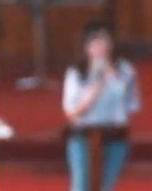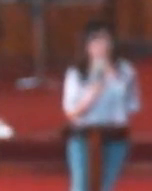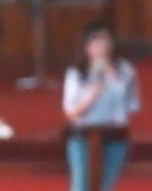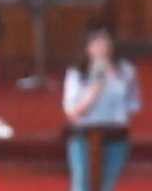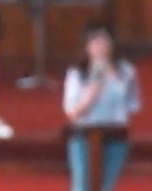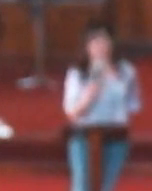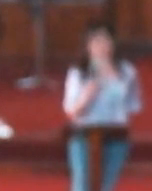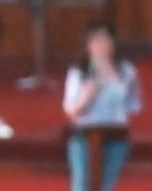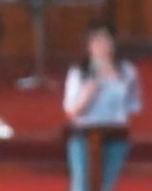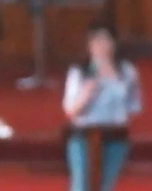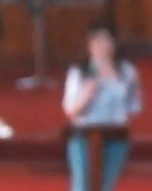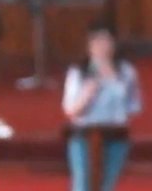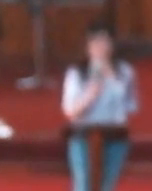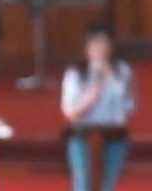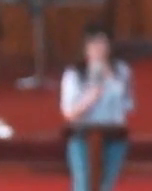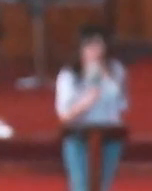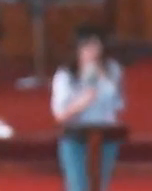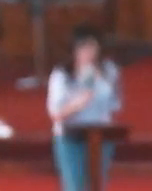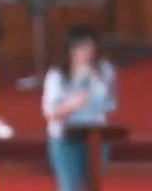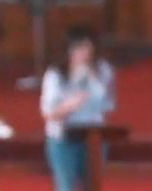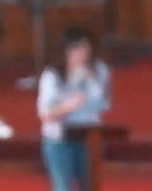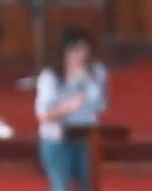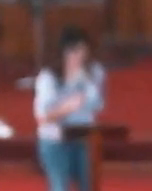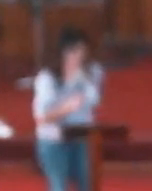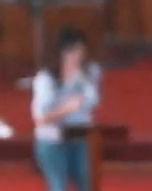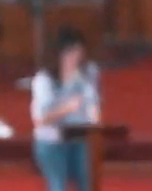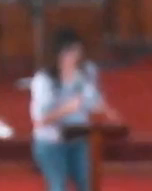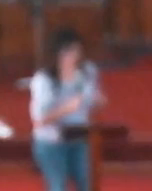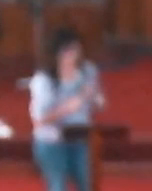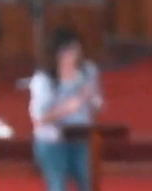in the widow's words and in Elijah's?